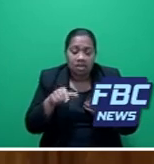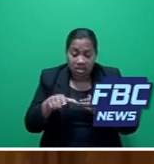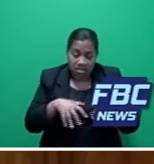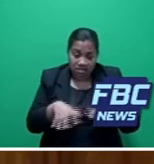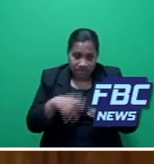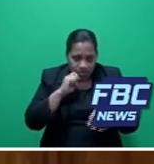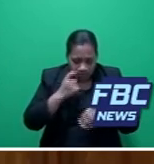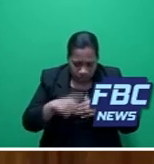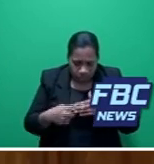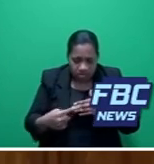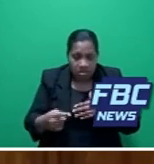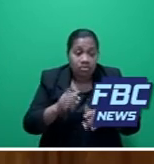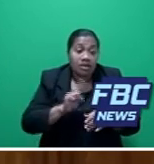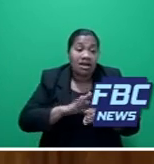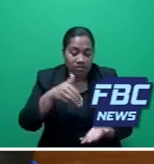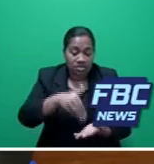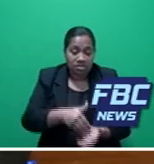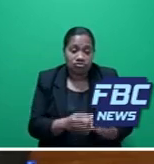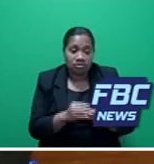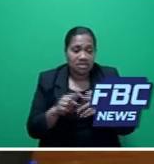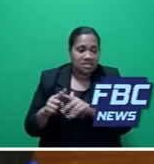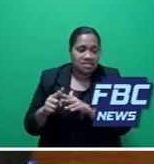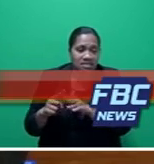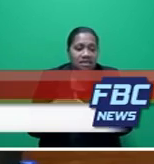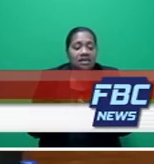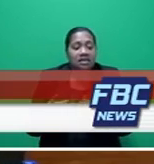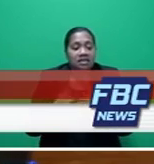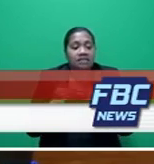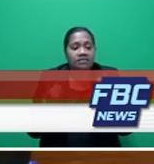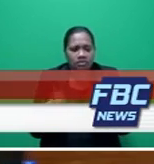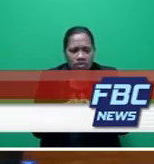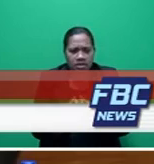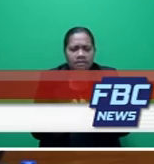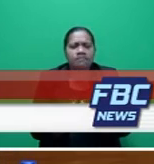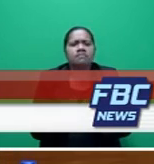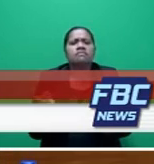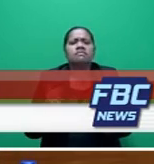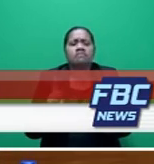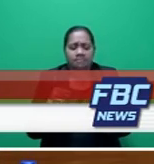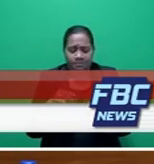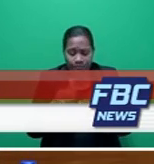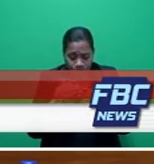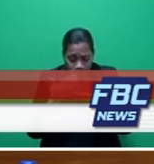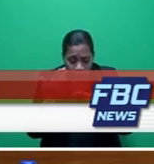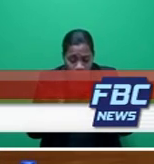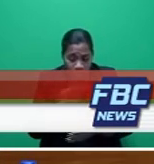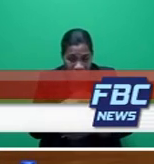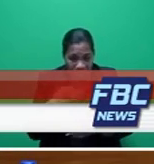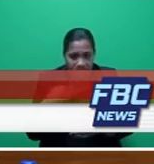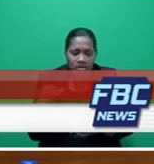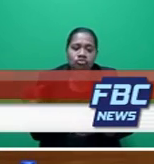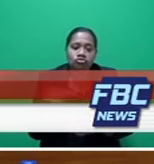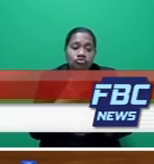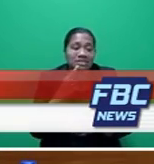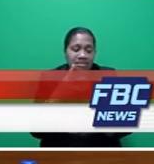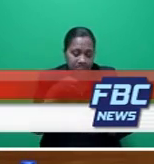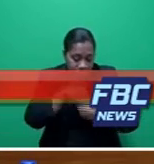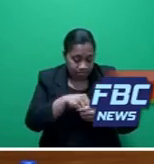full restoration has been achieved. What this Honorable Minister should also state in